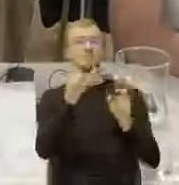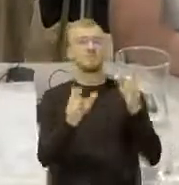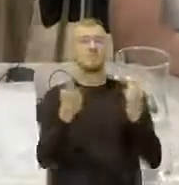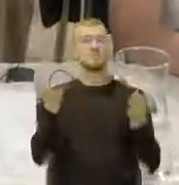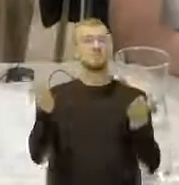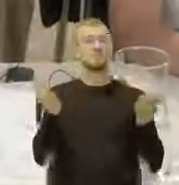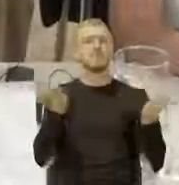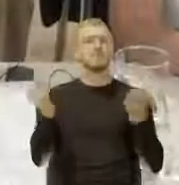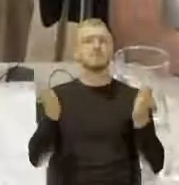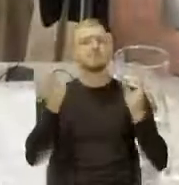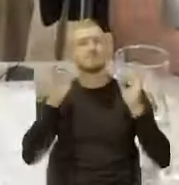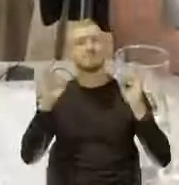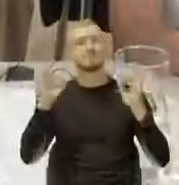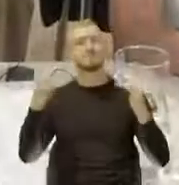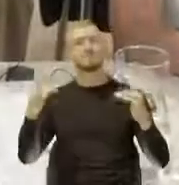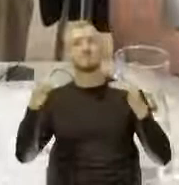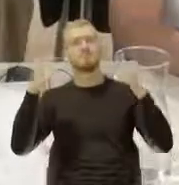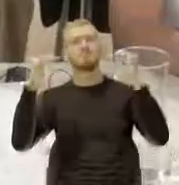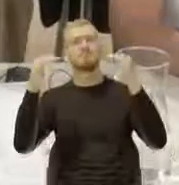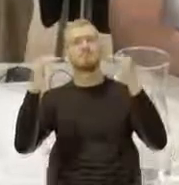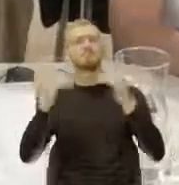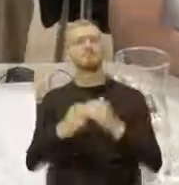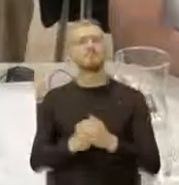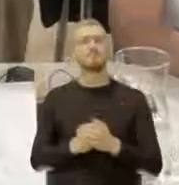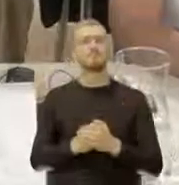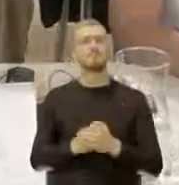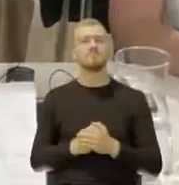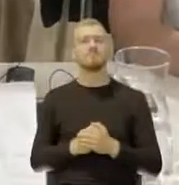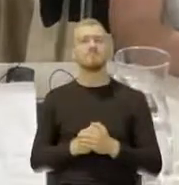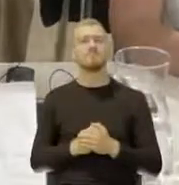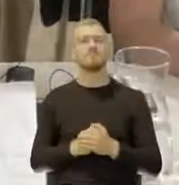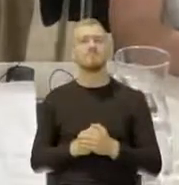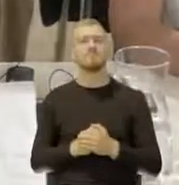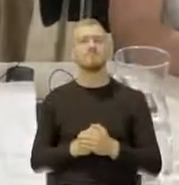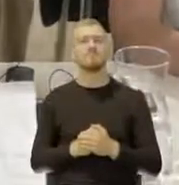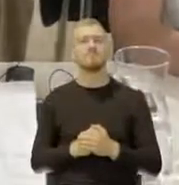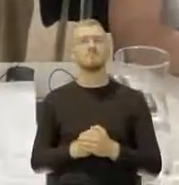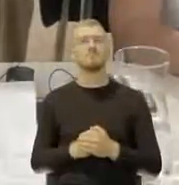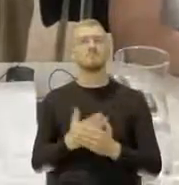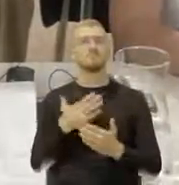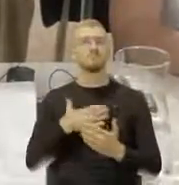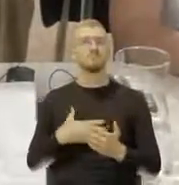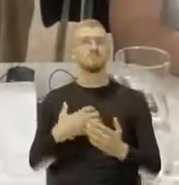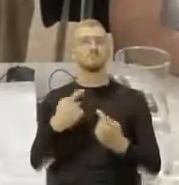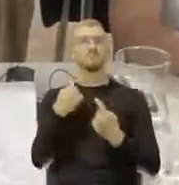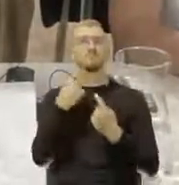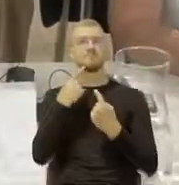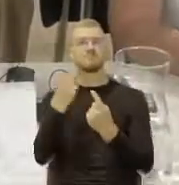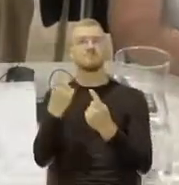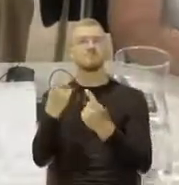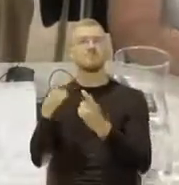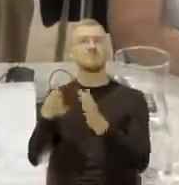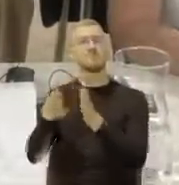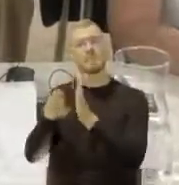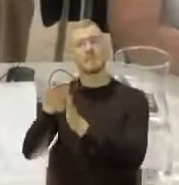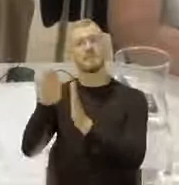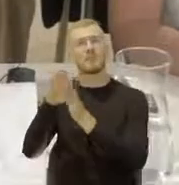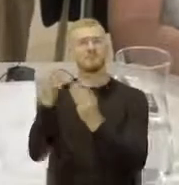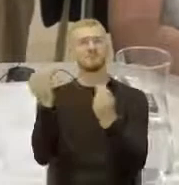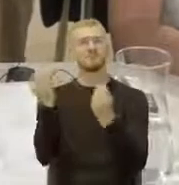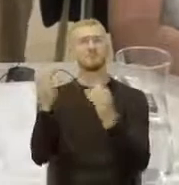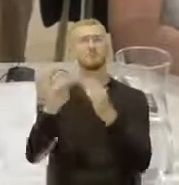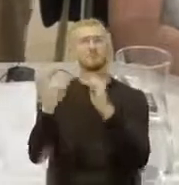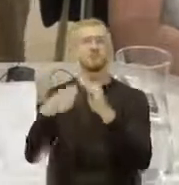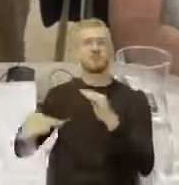fuel public municipal finances by keeping it in the community. Second,